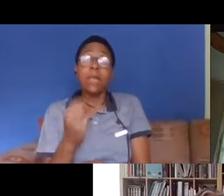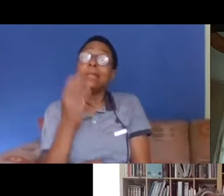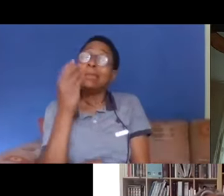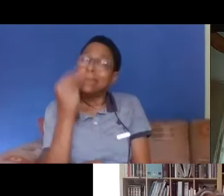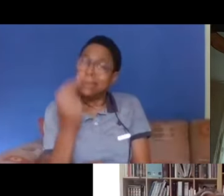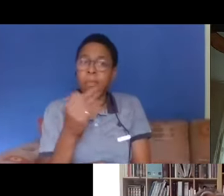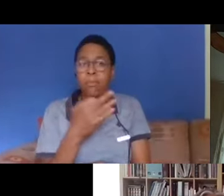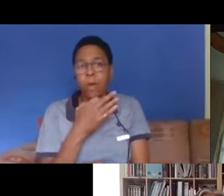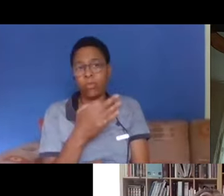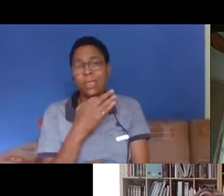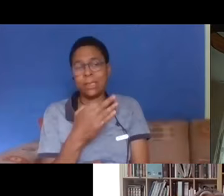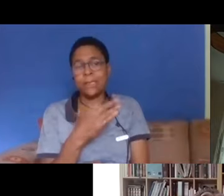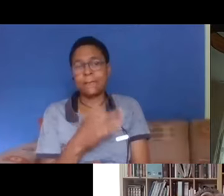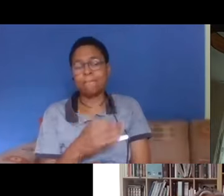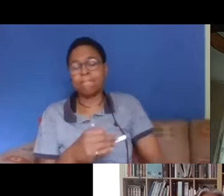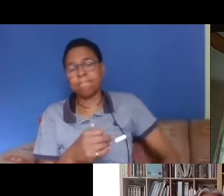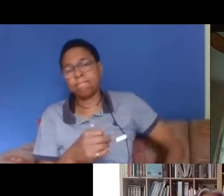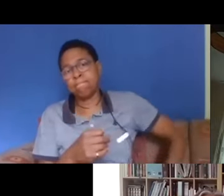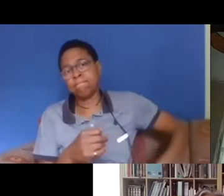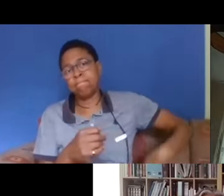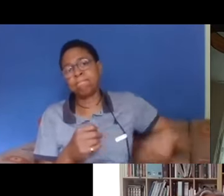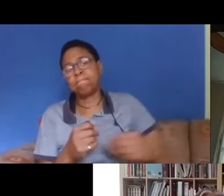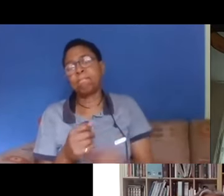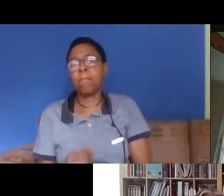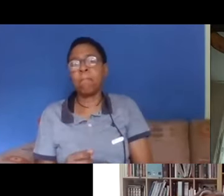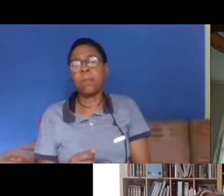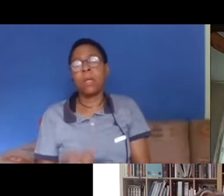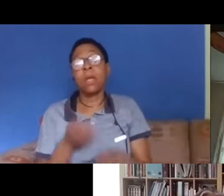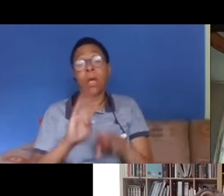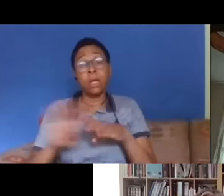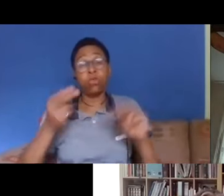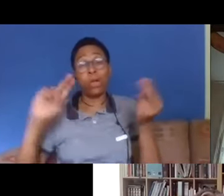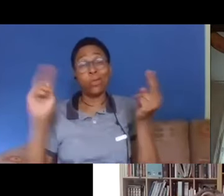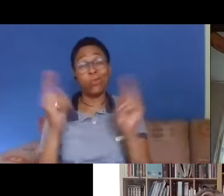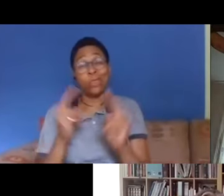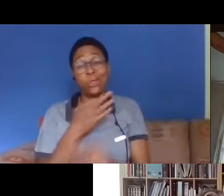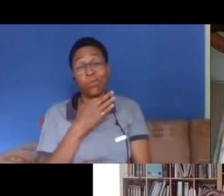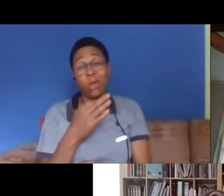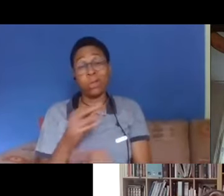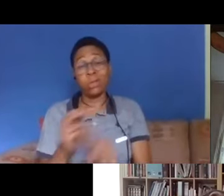to reduce risk, and particularly reduce risk to vulnerable people.